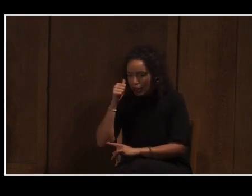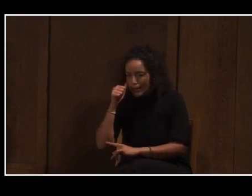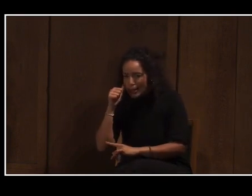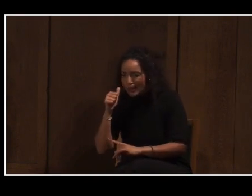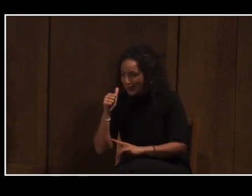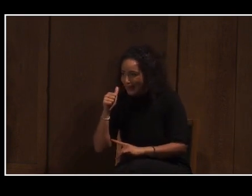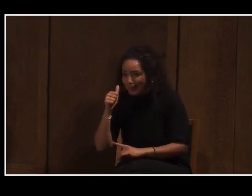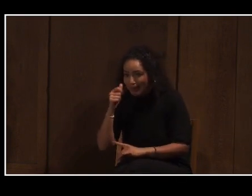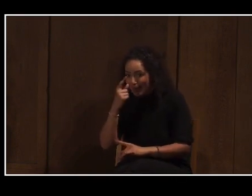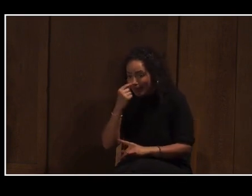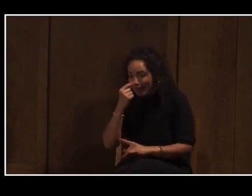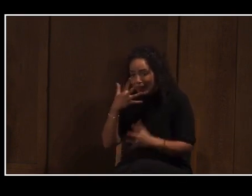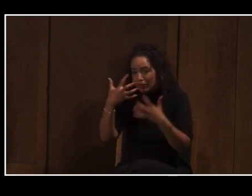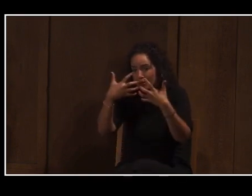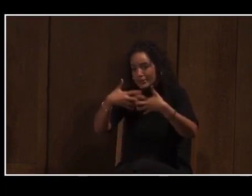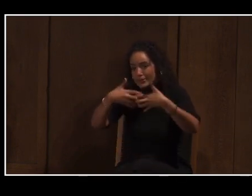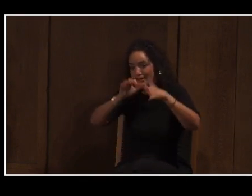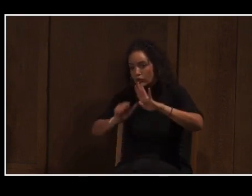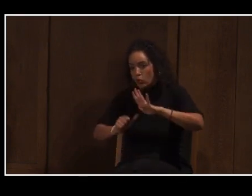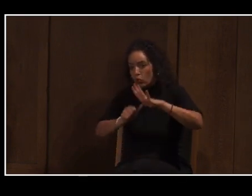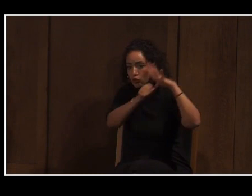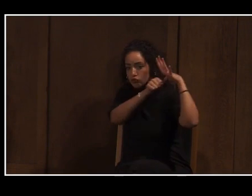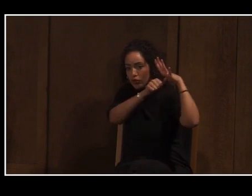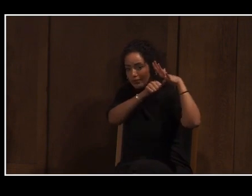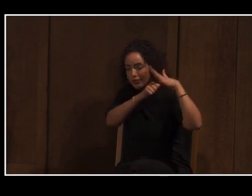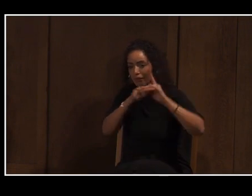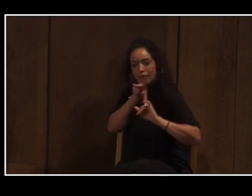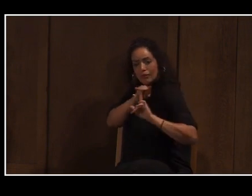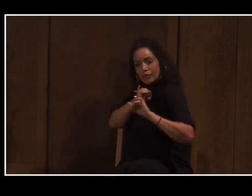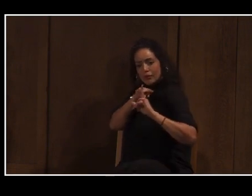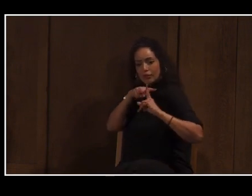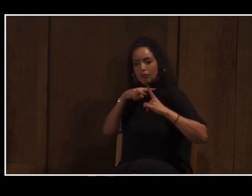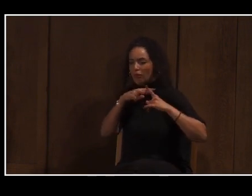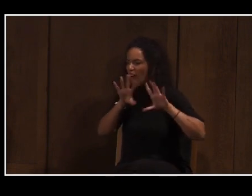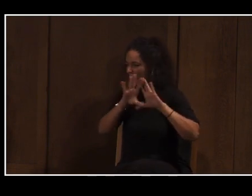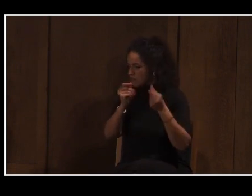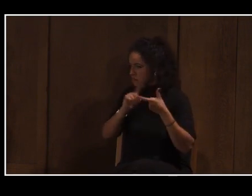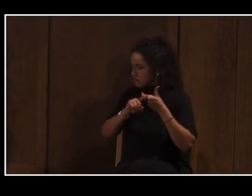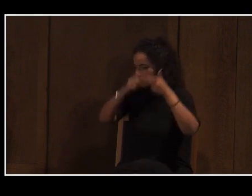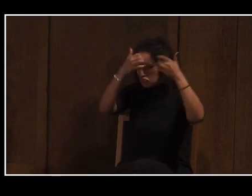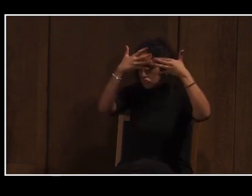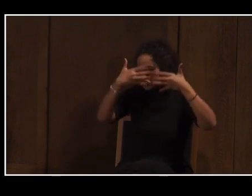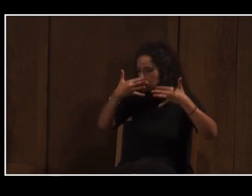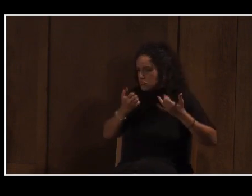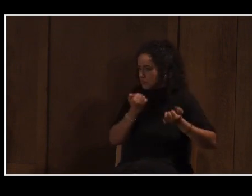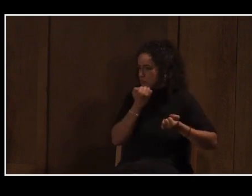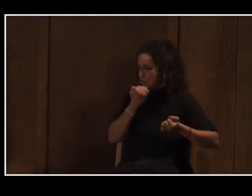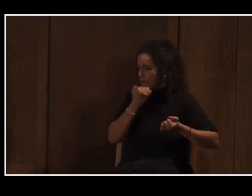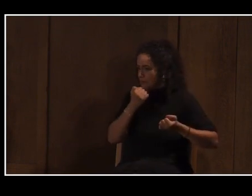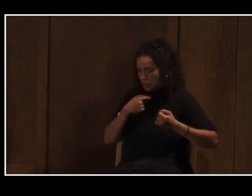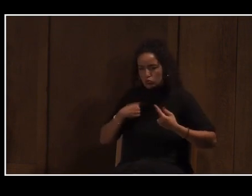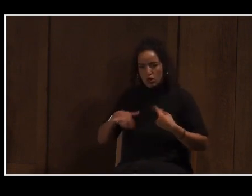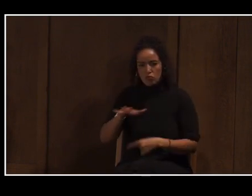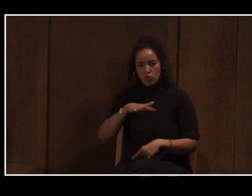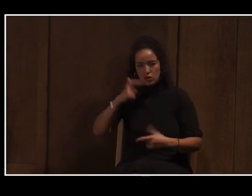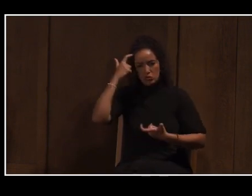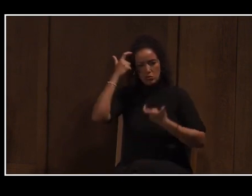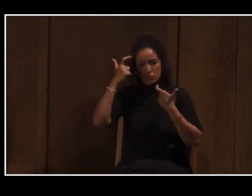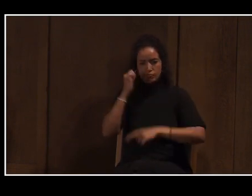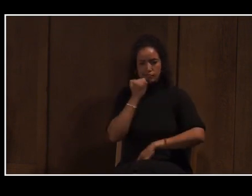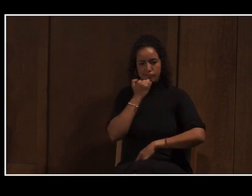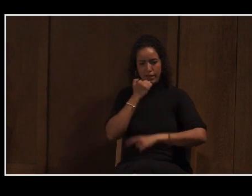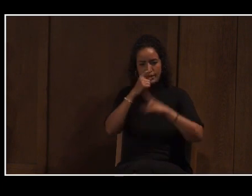have a technocratic stance on everything, that everything is a numbers game, that we are rational and reasonable creatures above